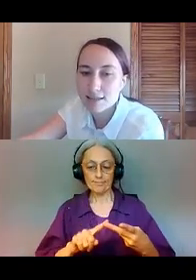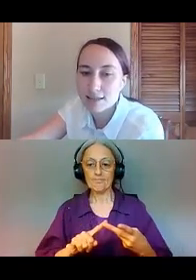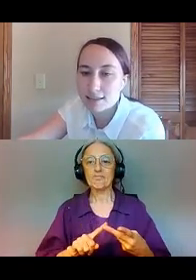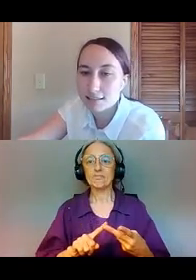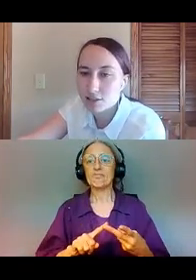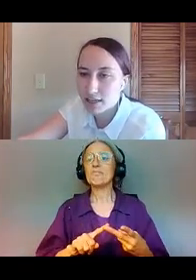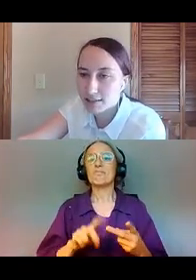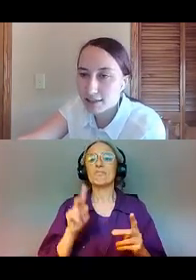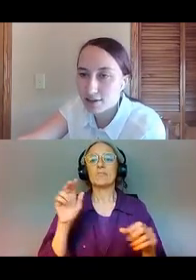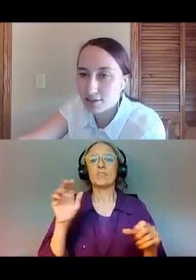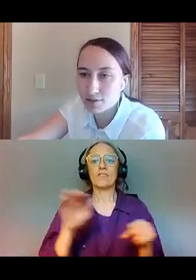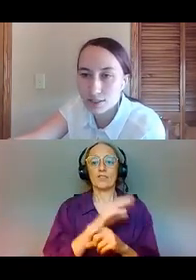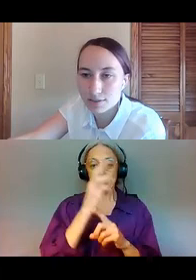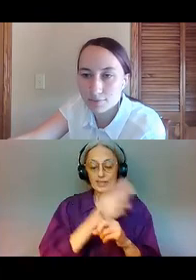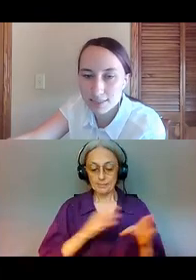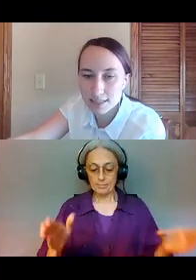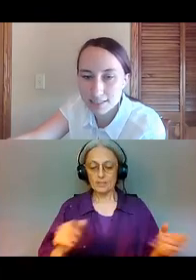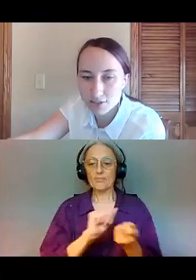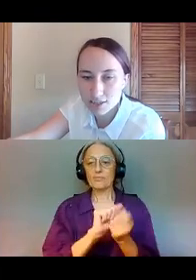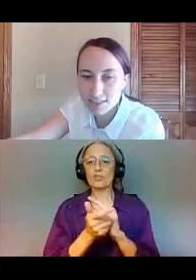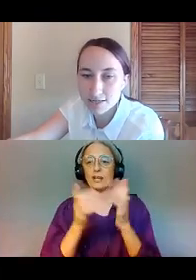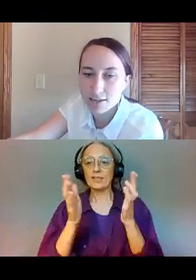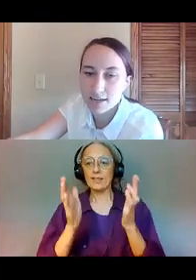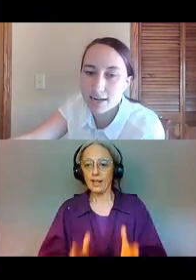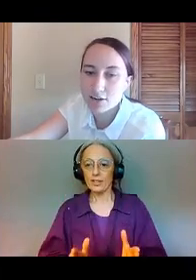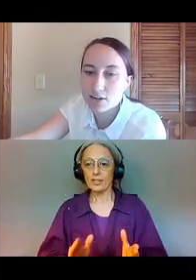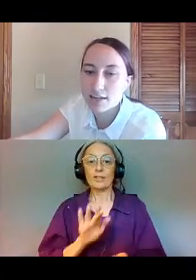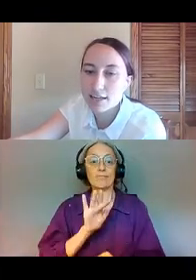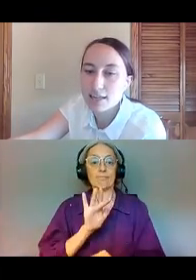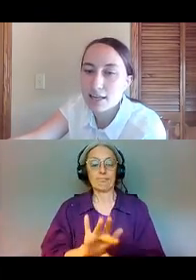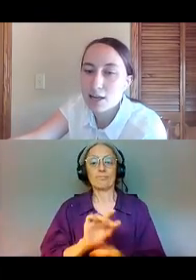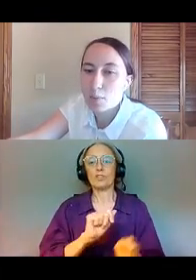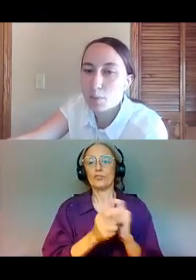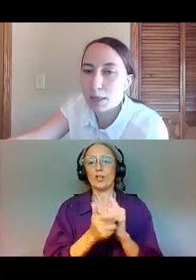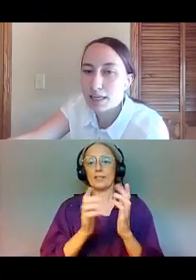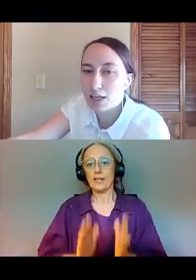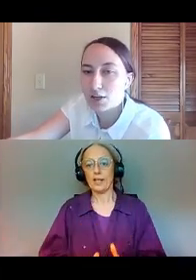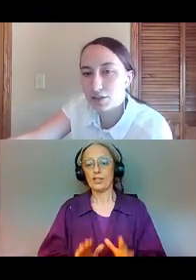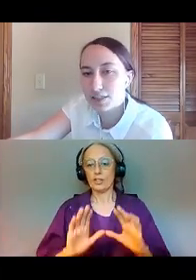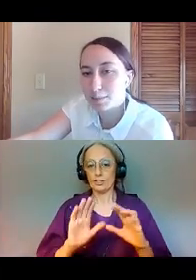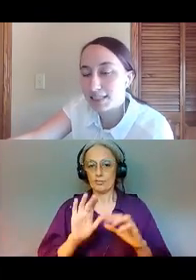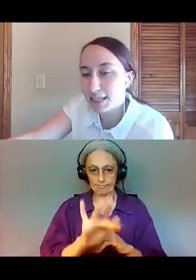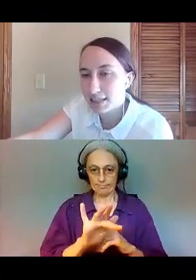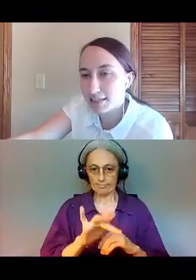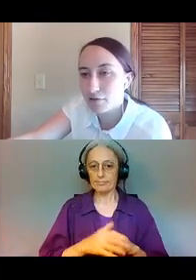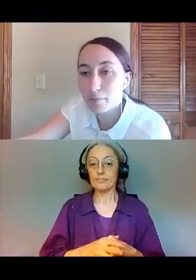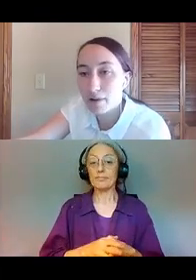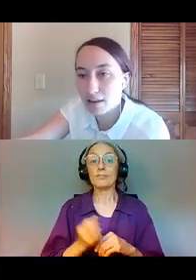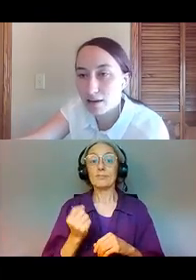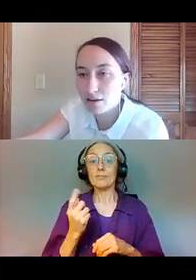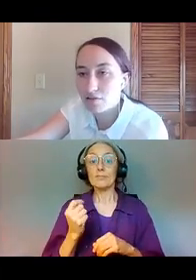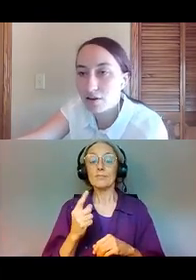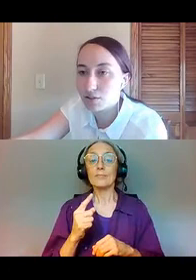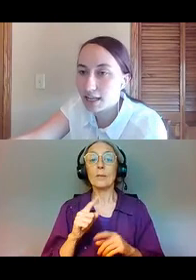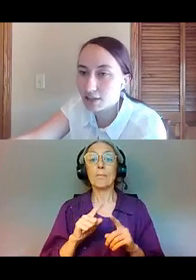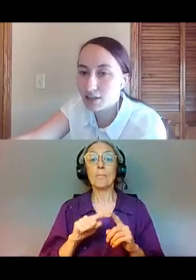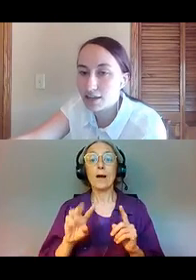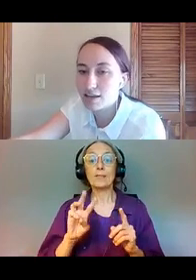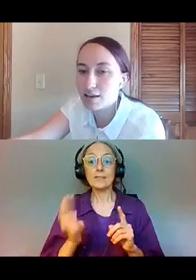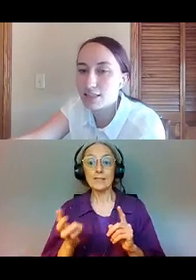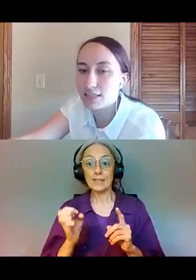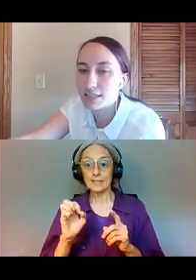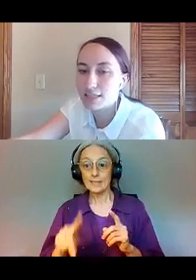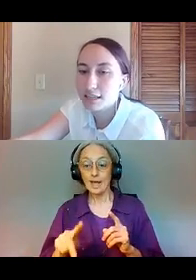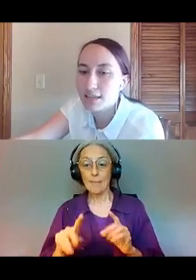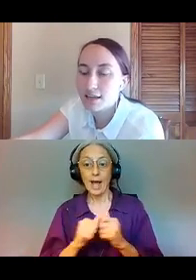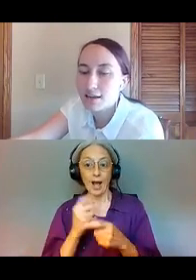months, and it's a translator, so we select the translator category. But here for step 6, for the method of how to calculate